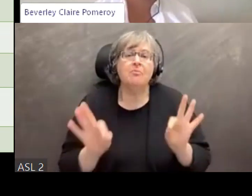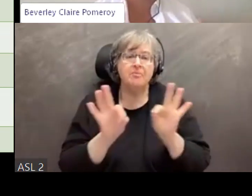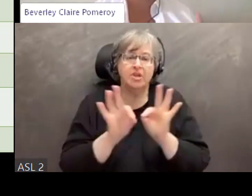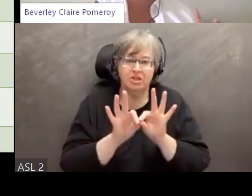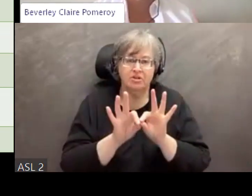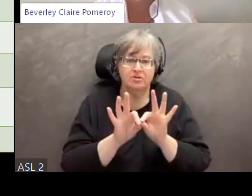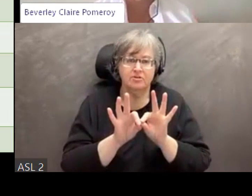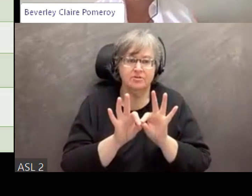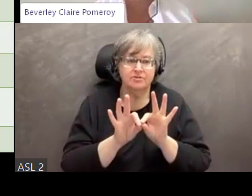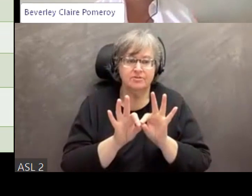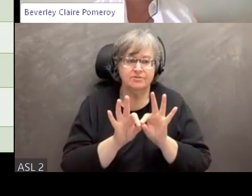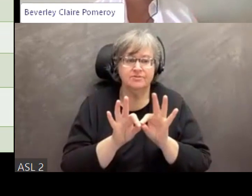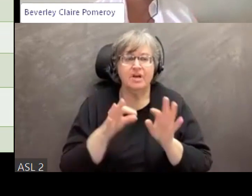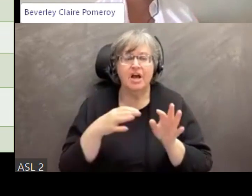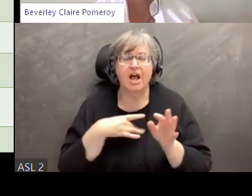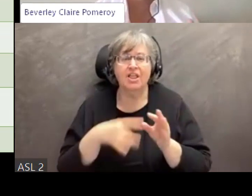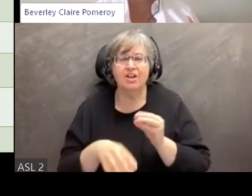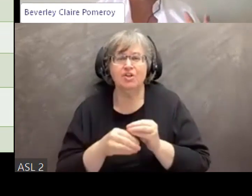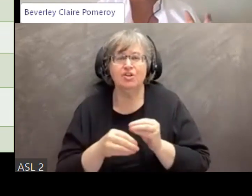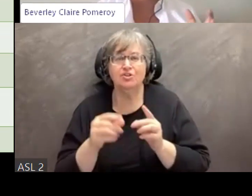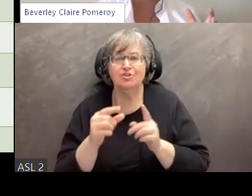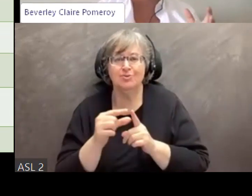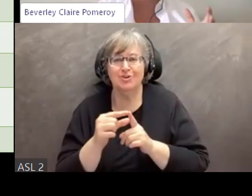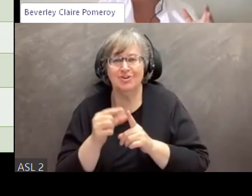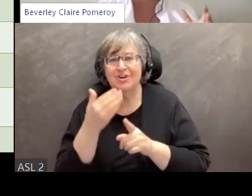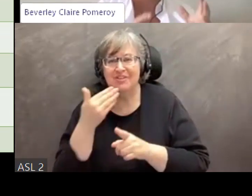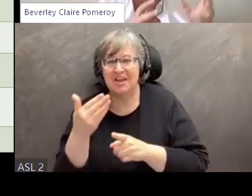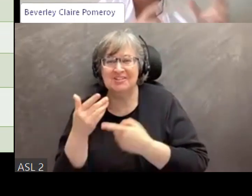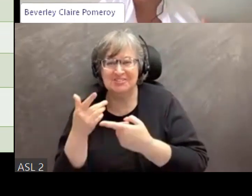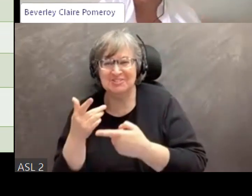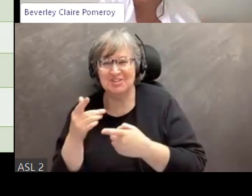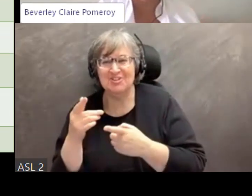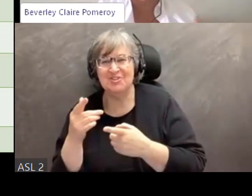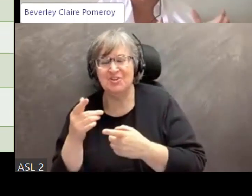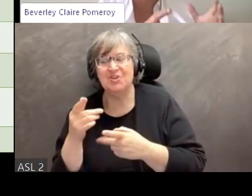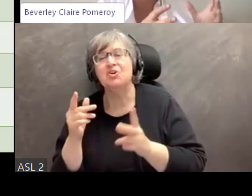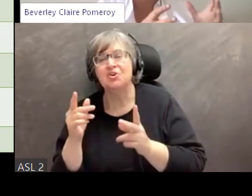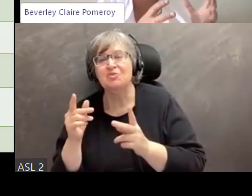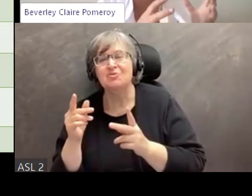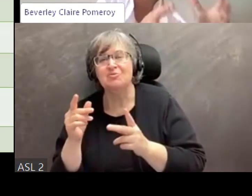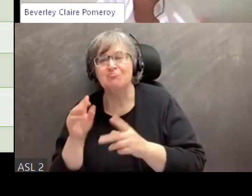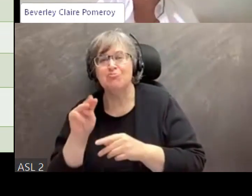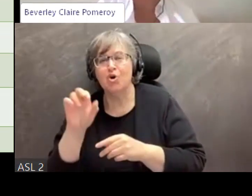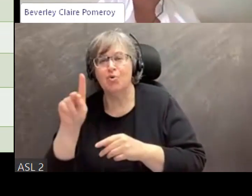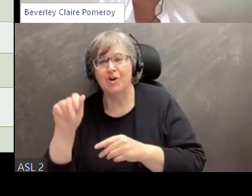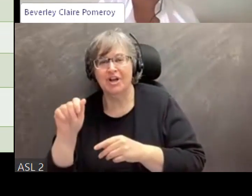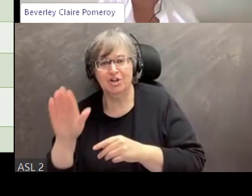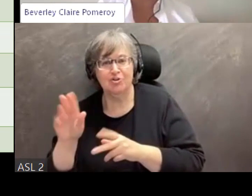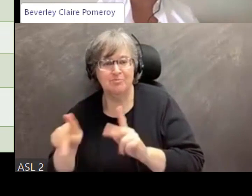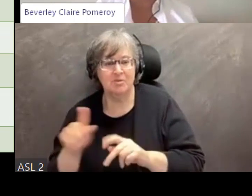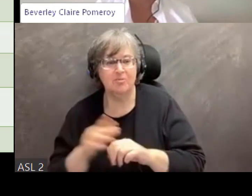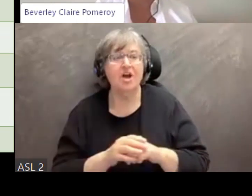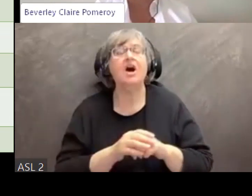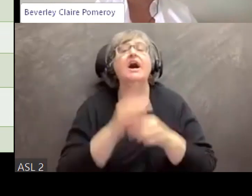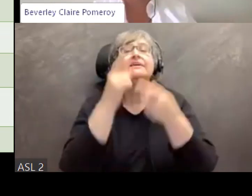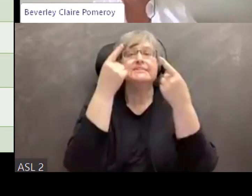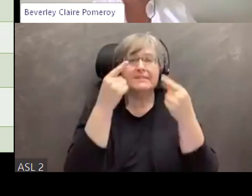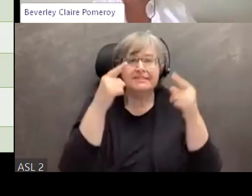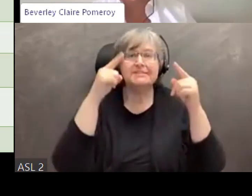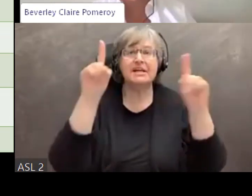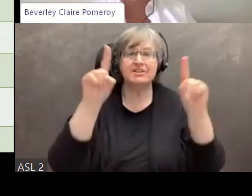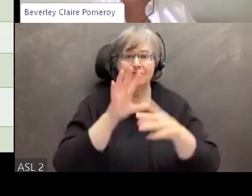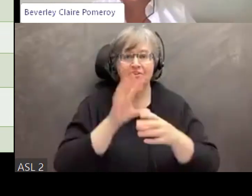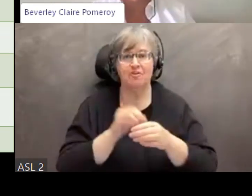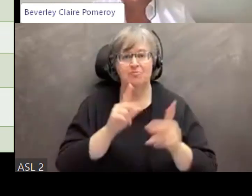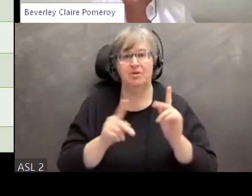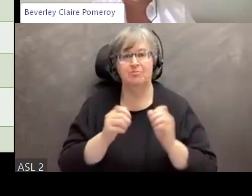is this meaningful, and sometimes I like to add the word, thanks to Marika and her crew, successful involvement of people with